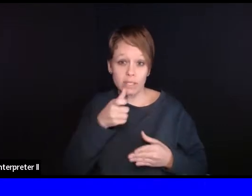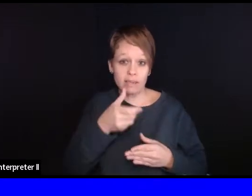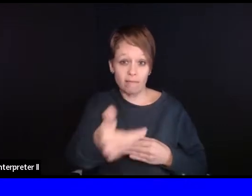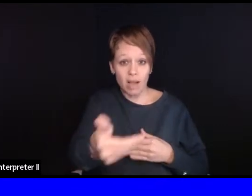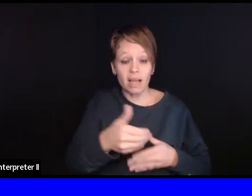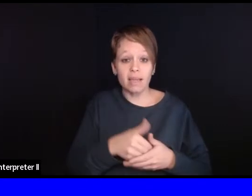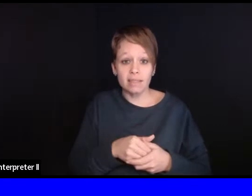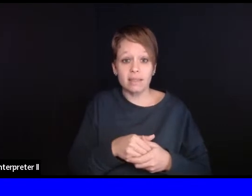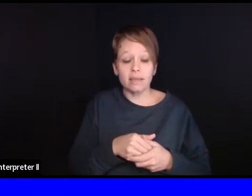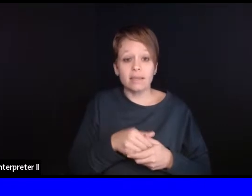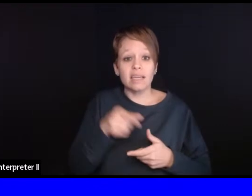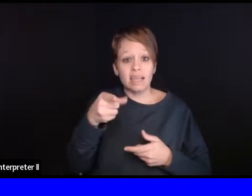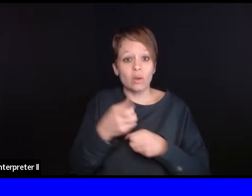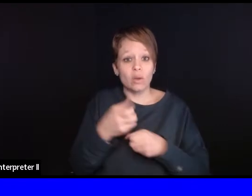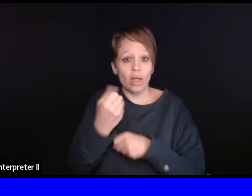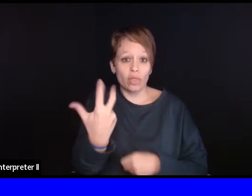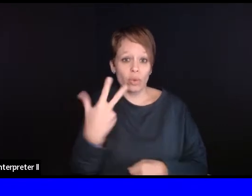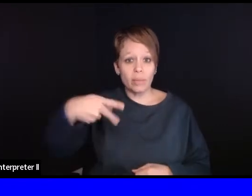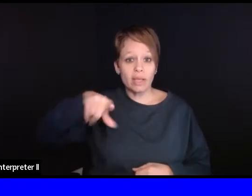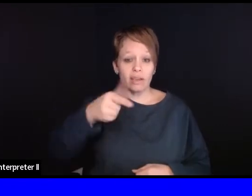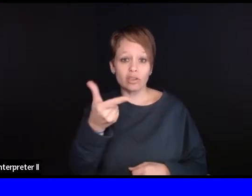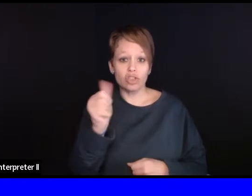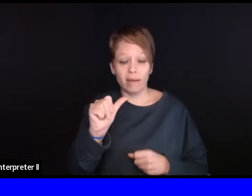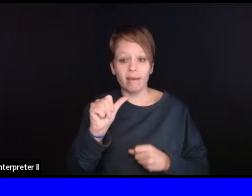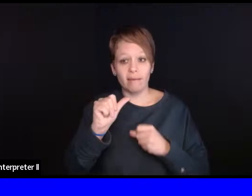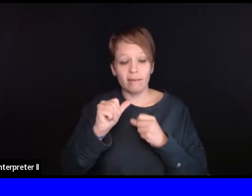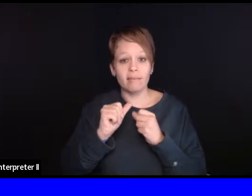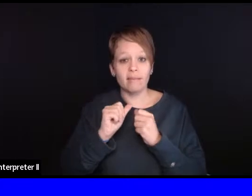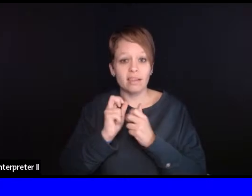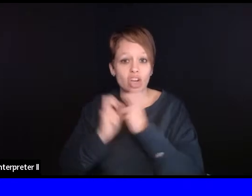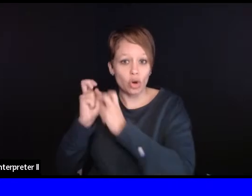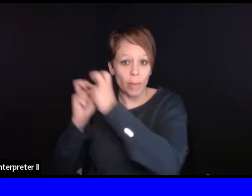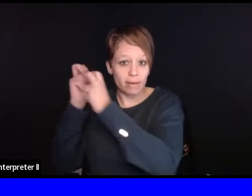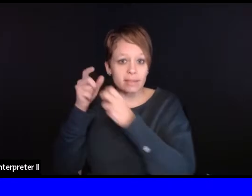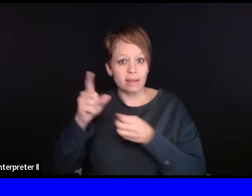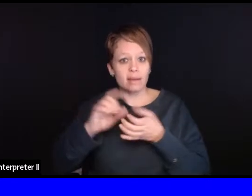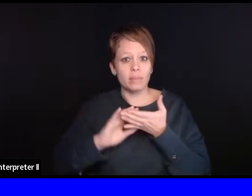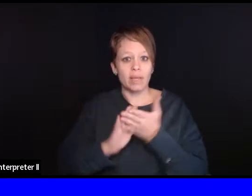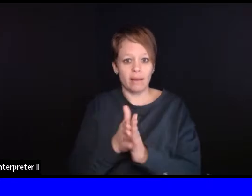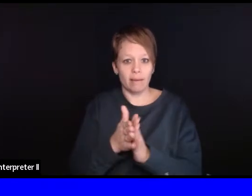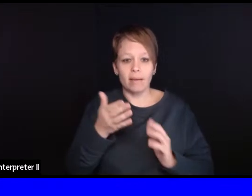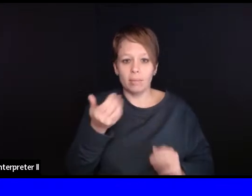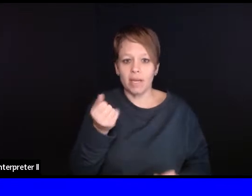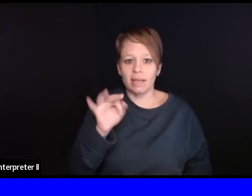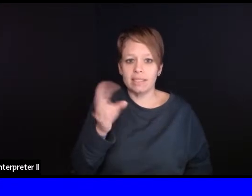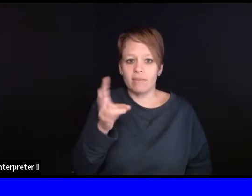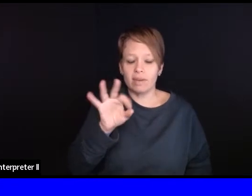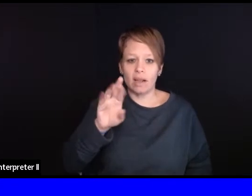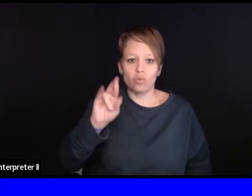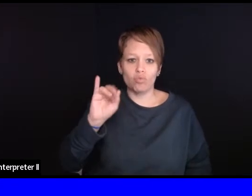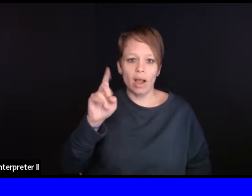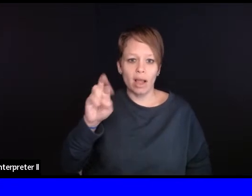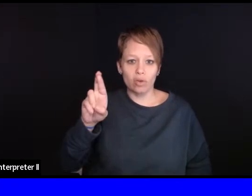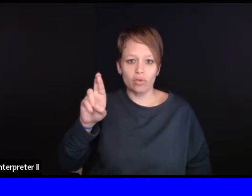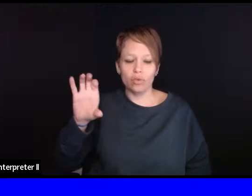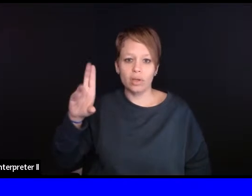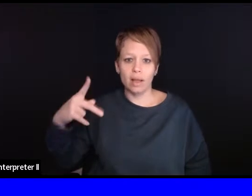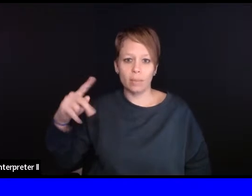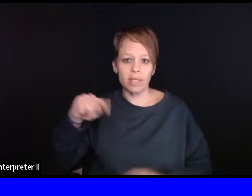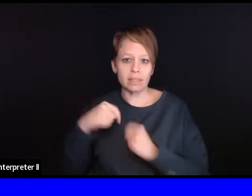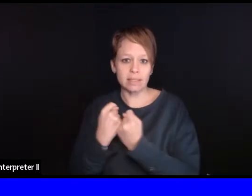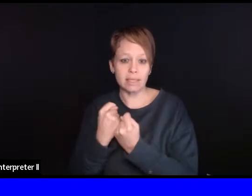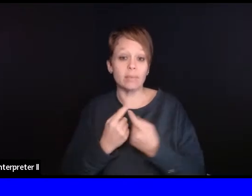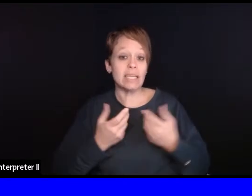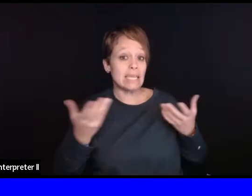1979 Ryder Cup team. From 1978 to 1981, Lee Elder managed Langston Golf Course here